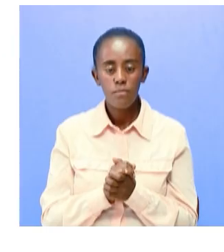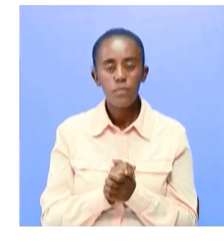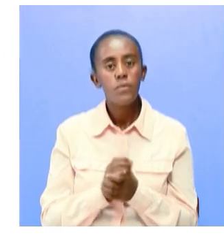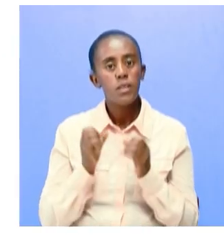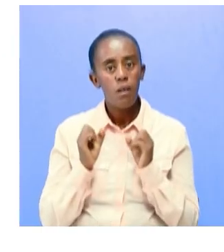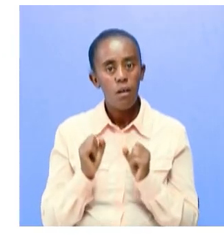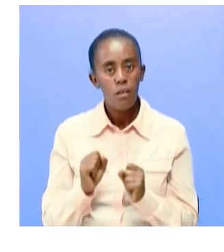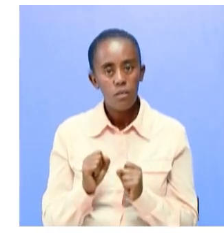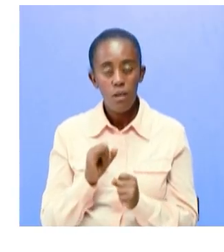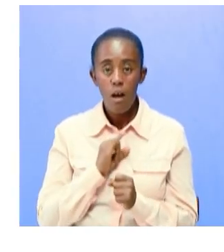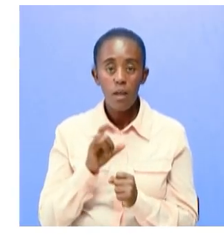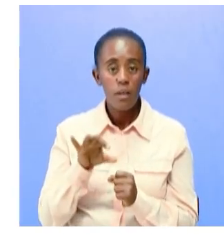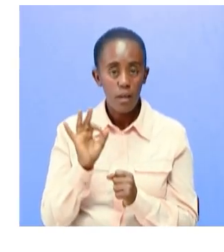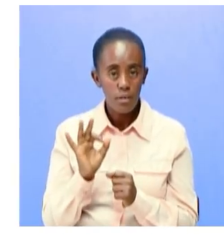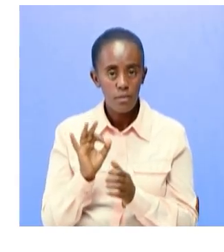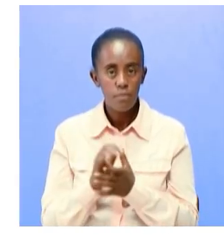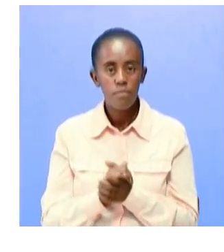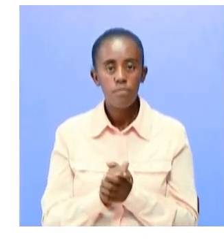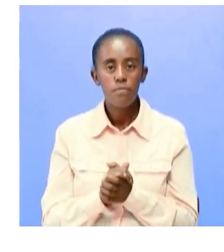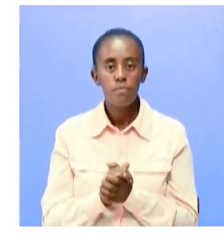Can I get